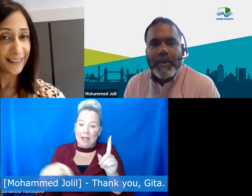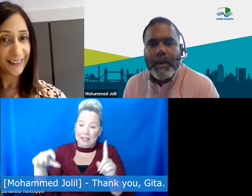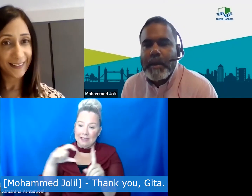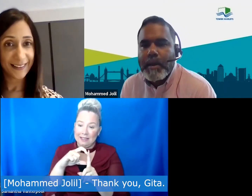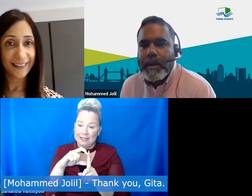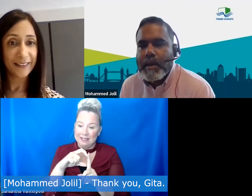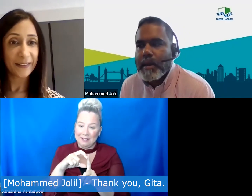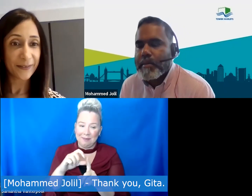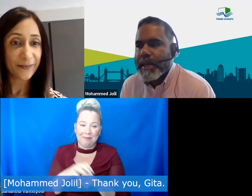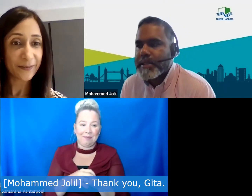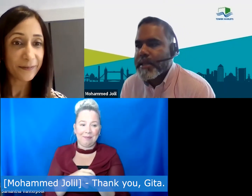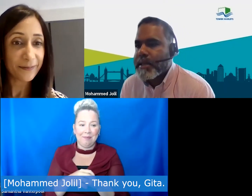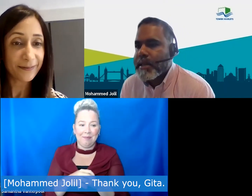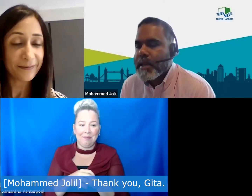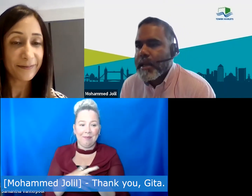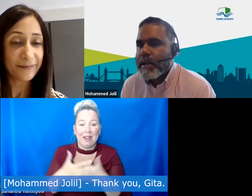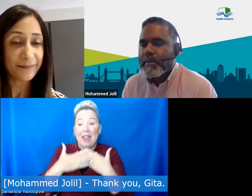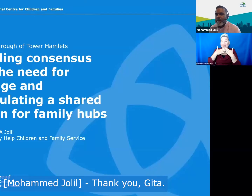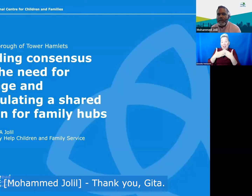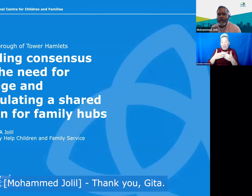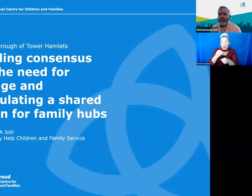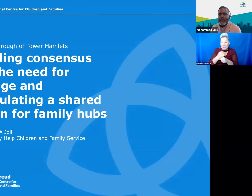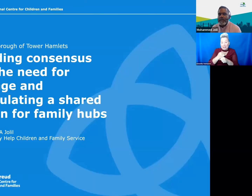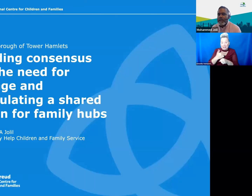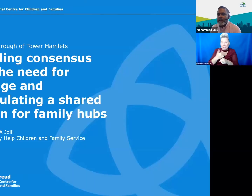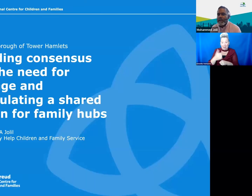Thank you, Geeta.